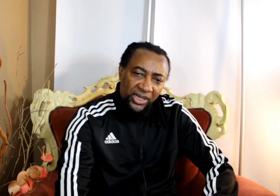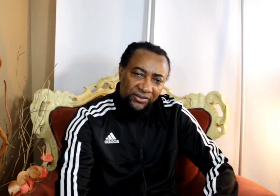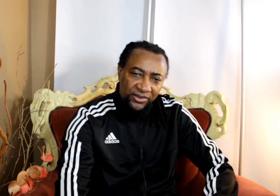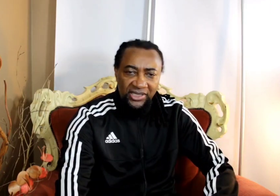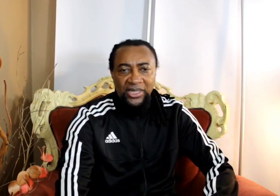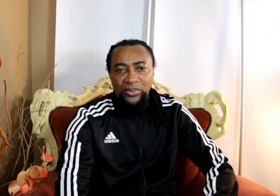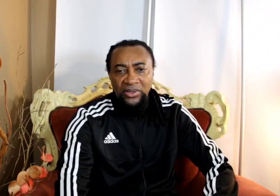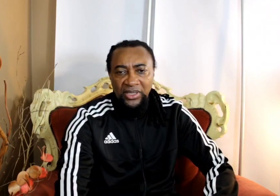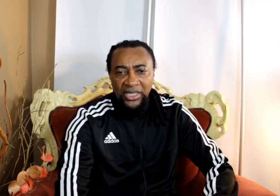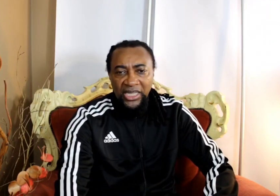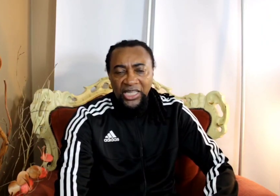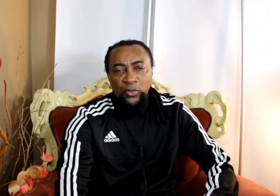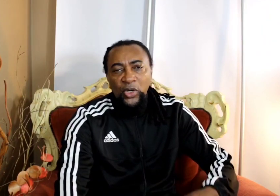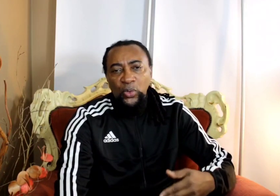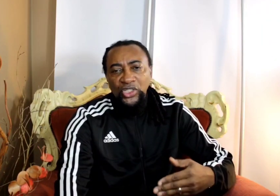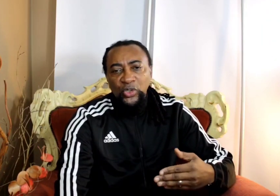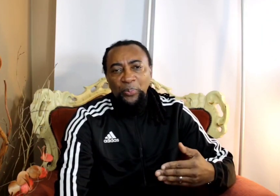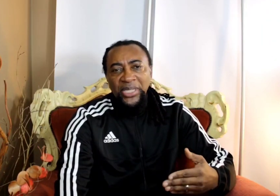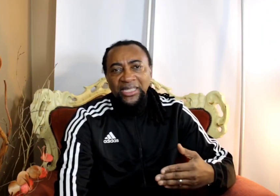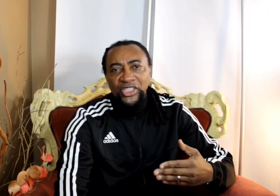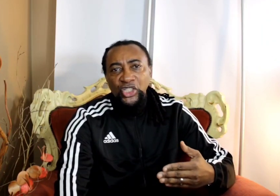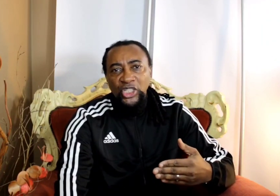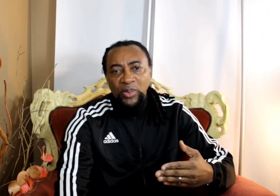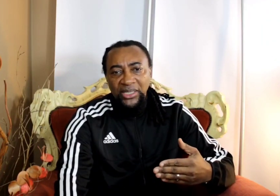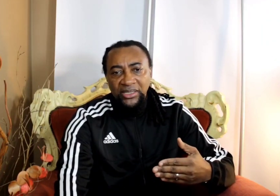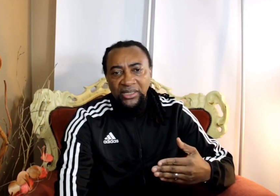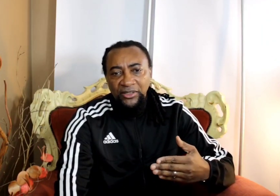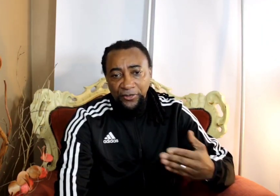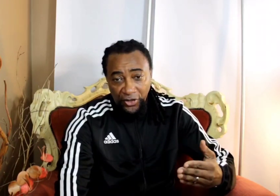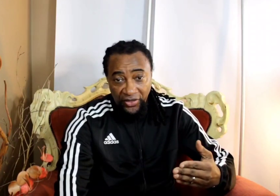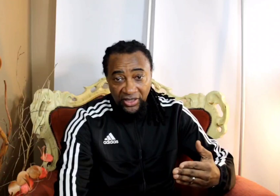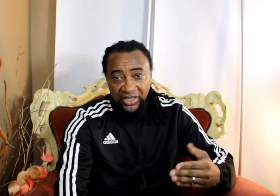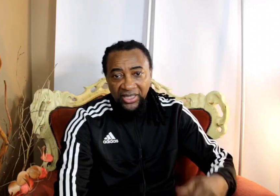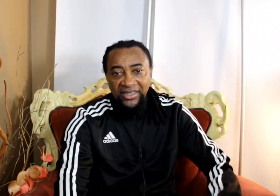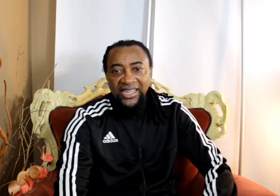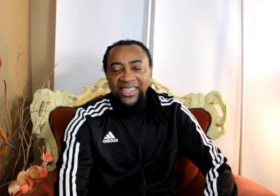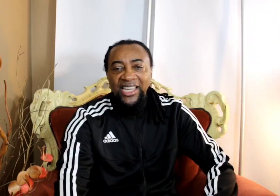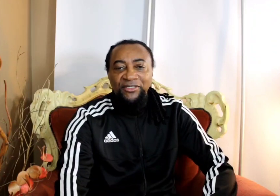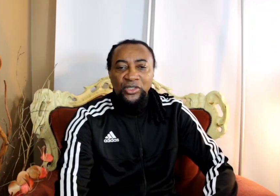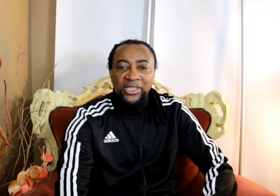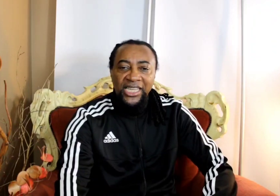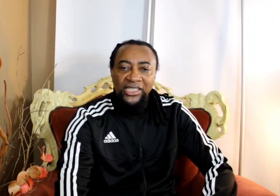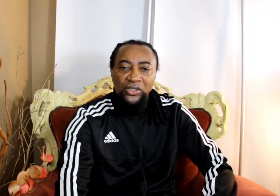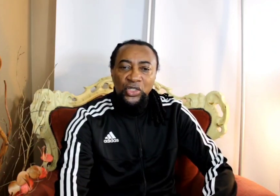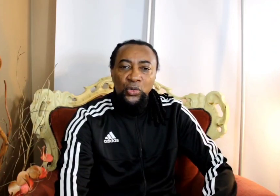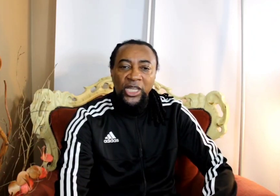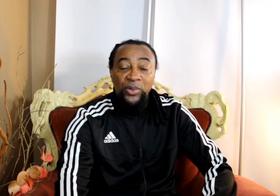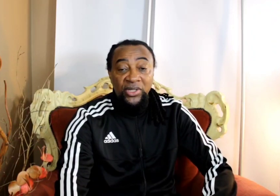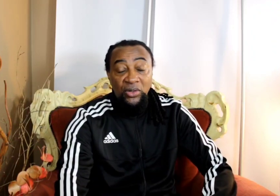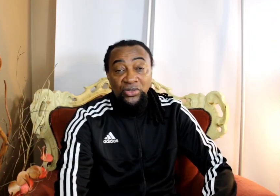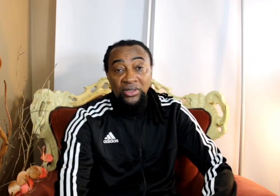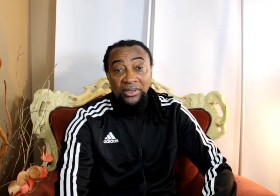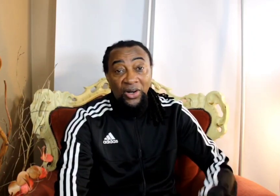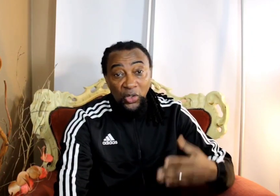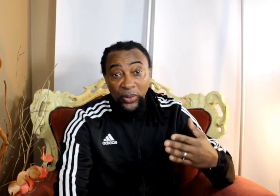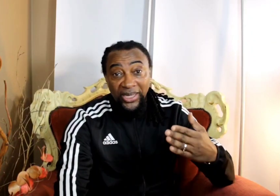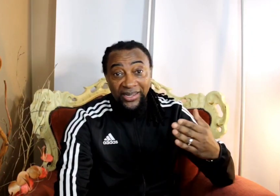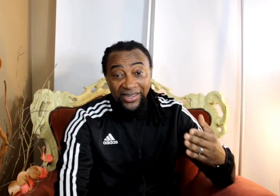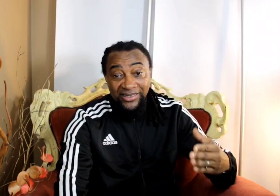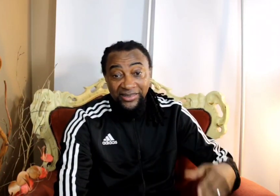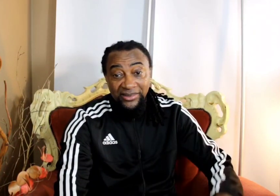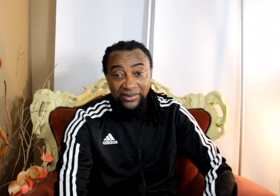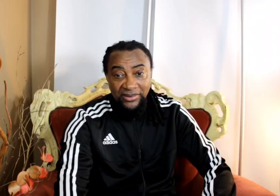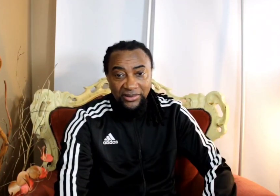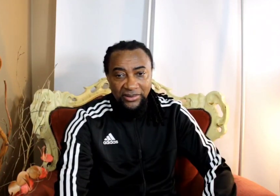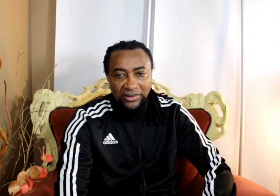in Jamaica, for example, if one wants to appeal the judgment further, then they have to take it to the UK Privy Council all the way